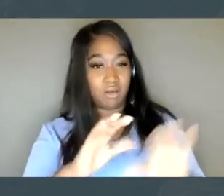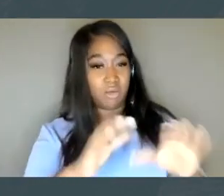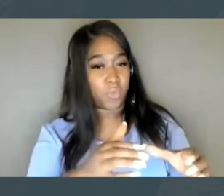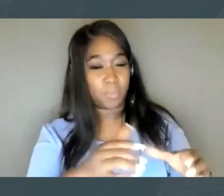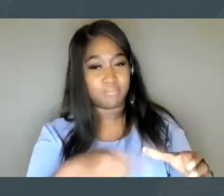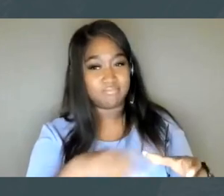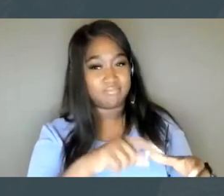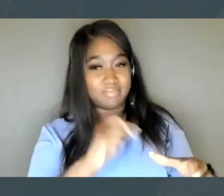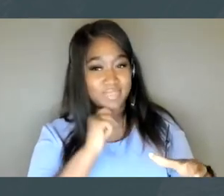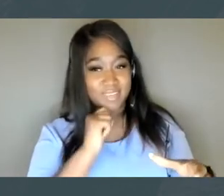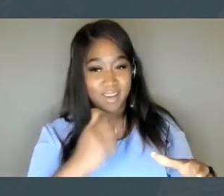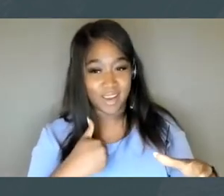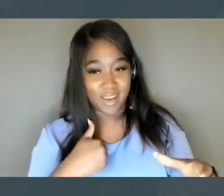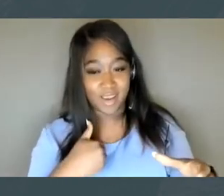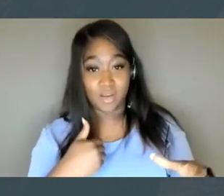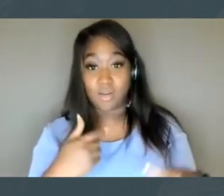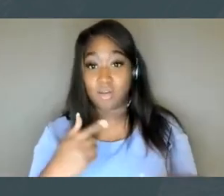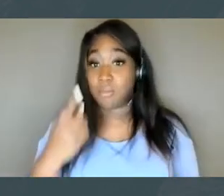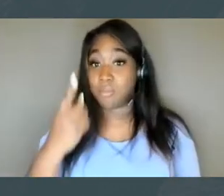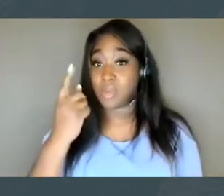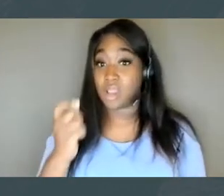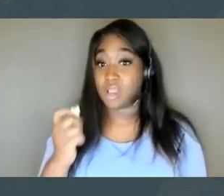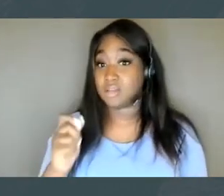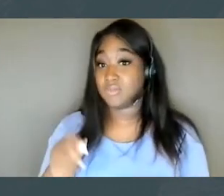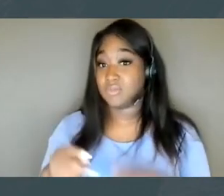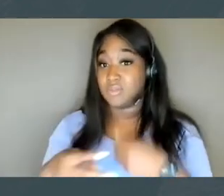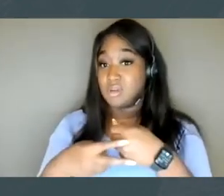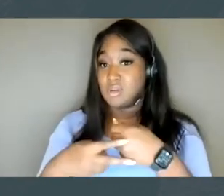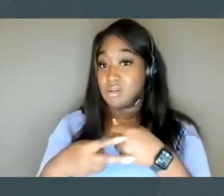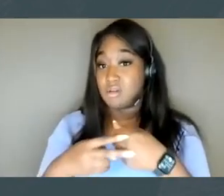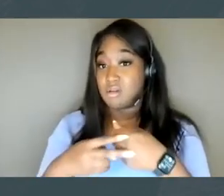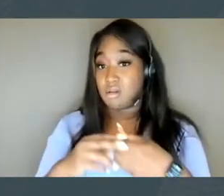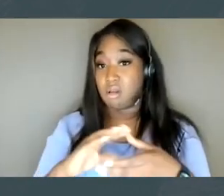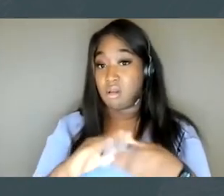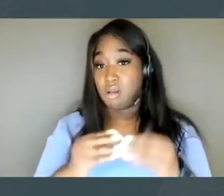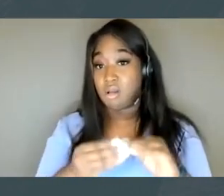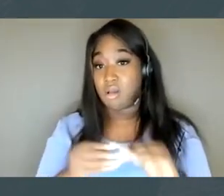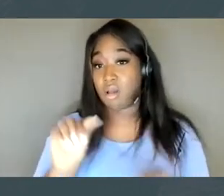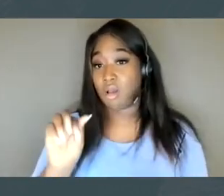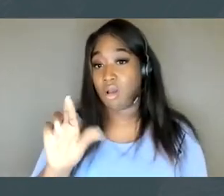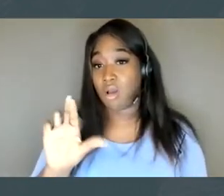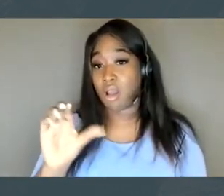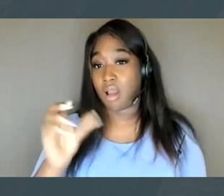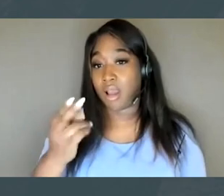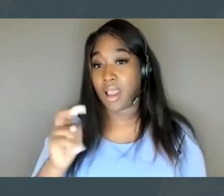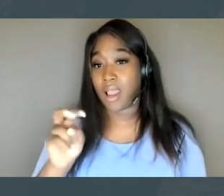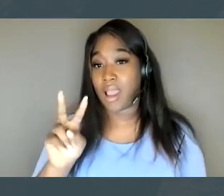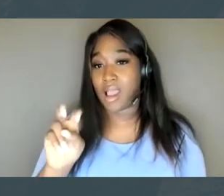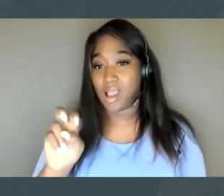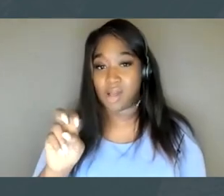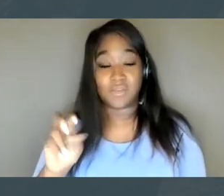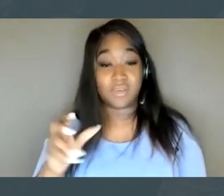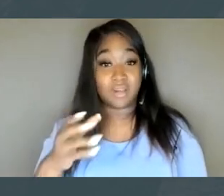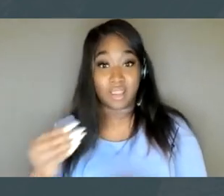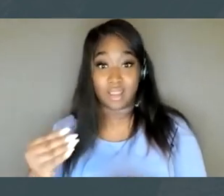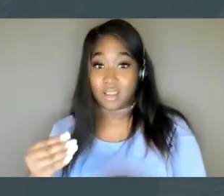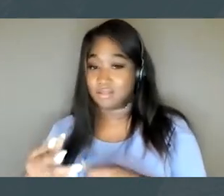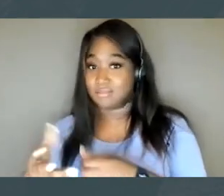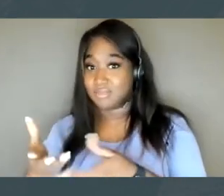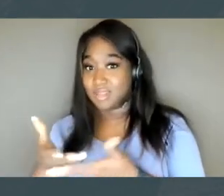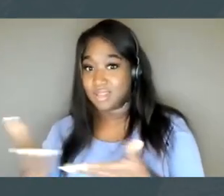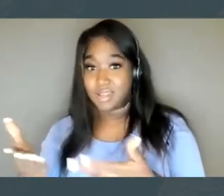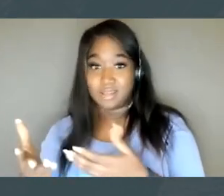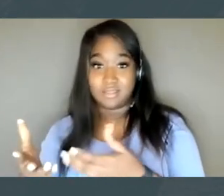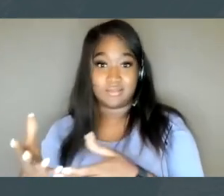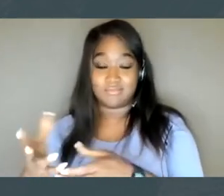Because of the archive and the missing archive, because of what's been, you know, remembered or forgotten, because of what